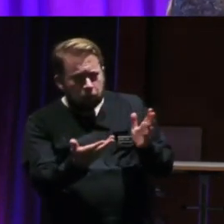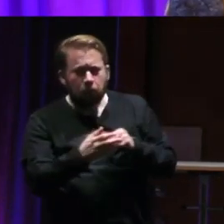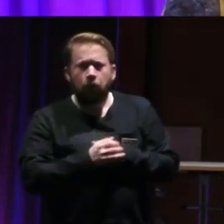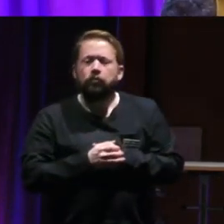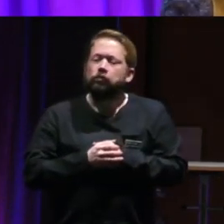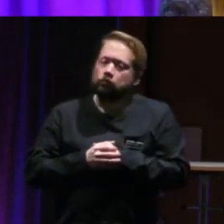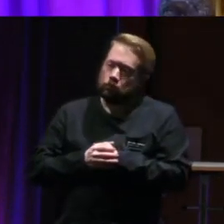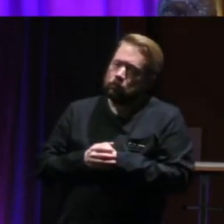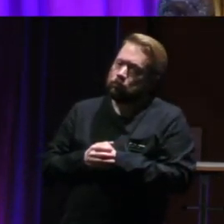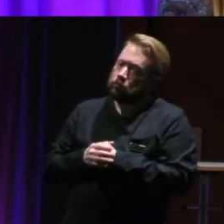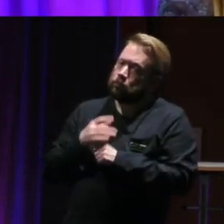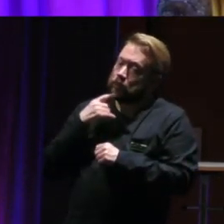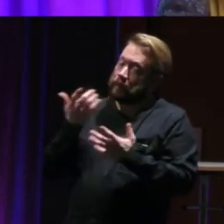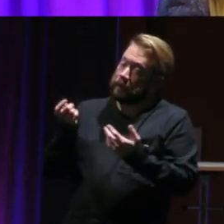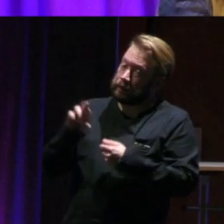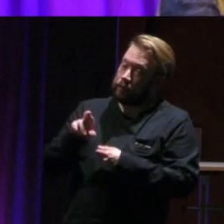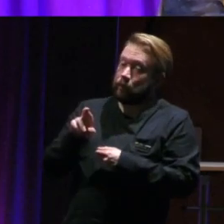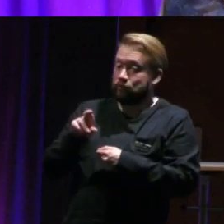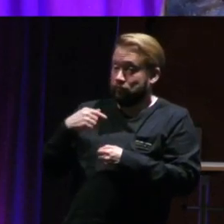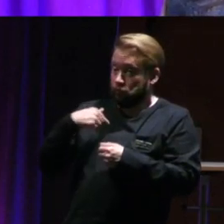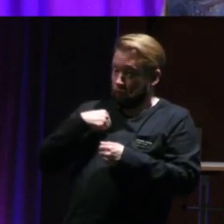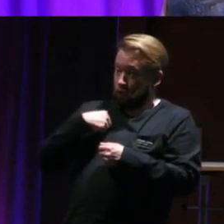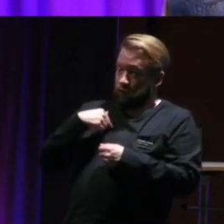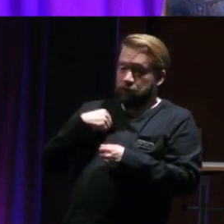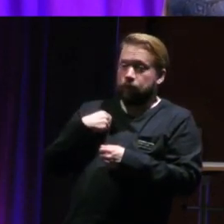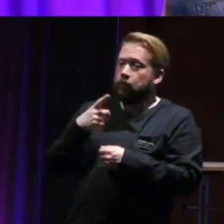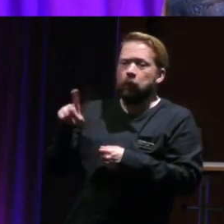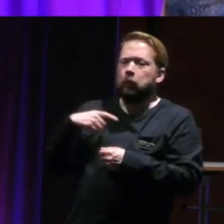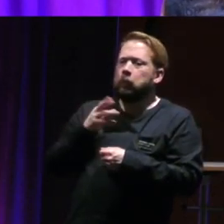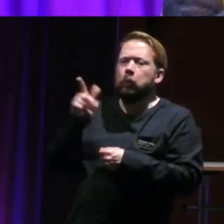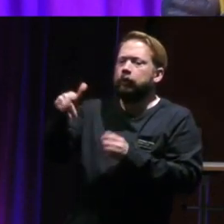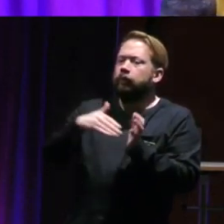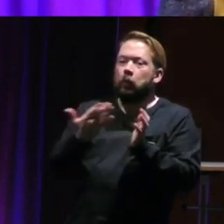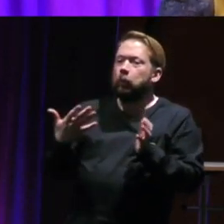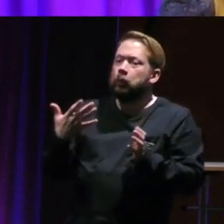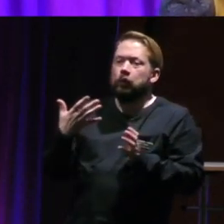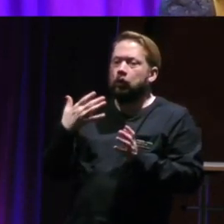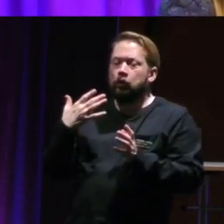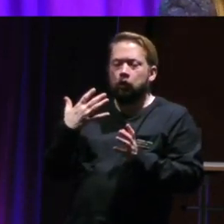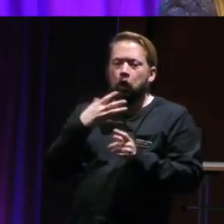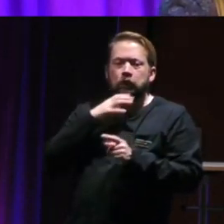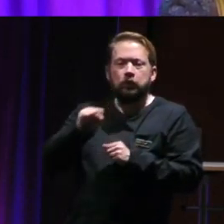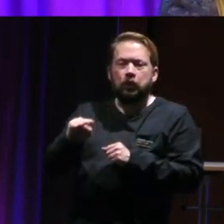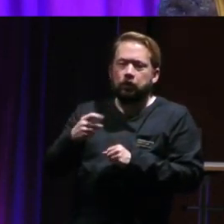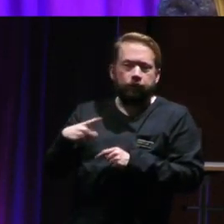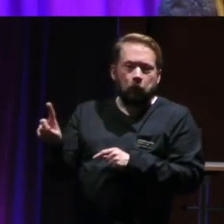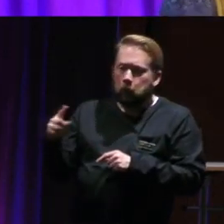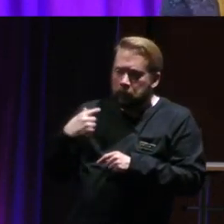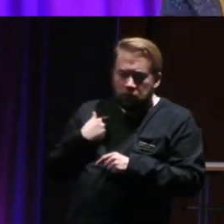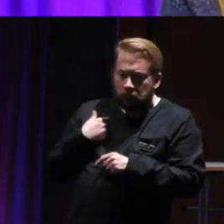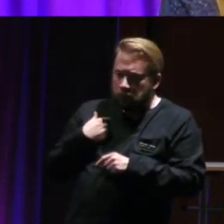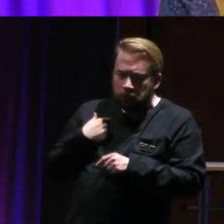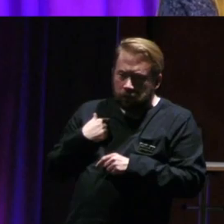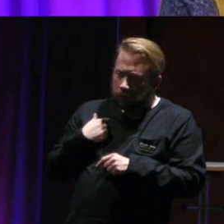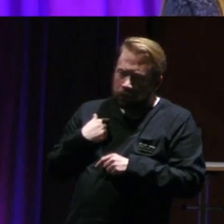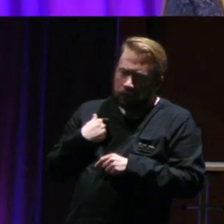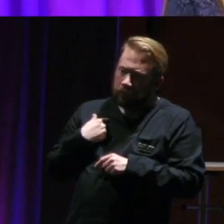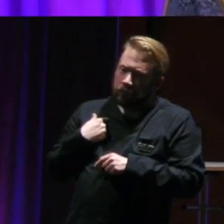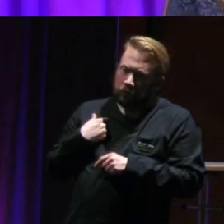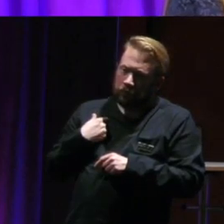example, I'm not allowed to leave Russia. I'm banned from leaving the country. And that